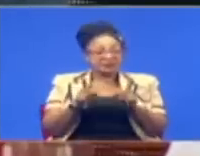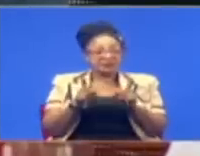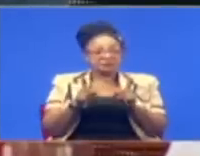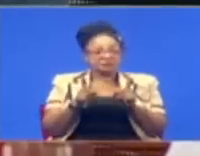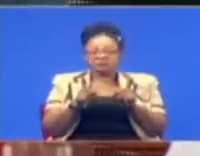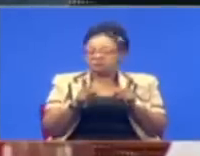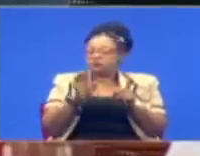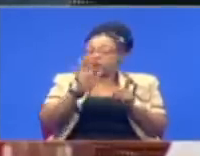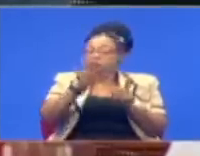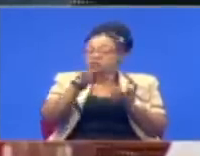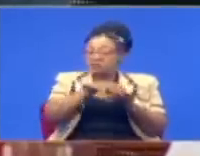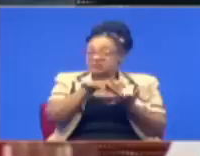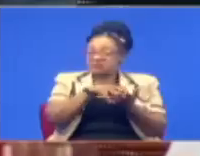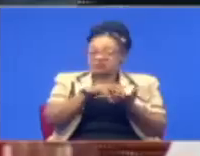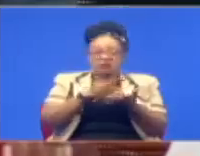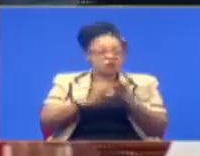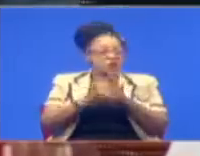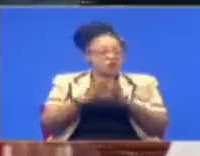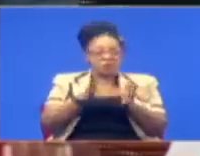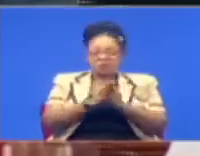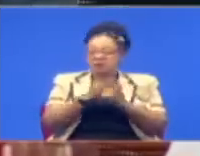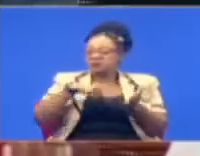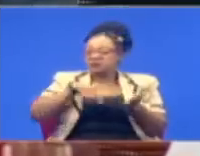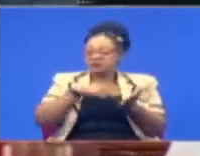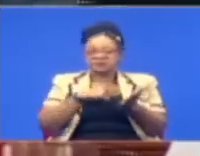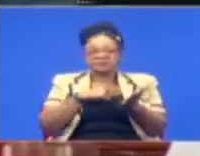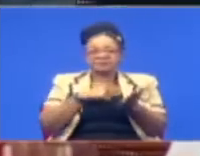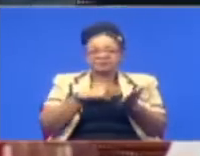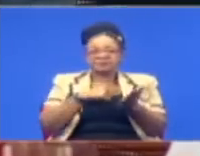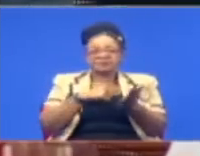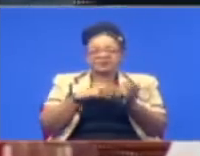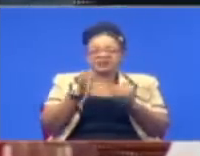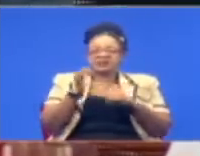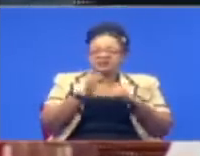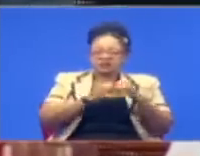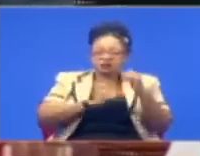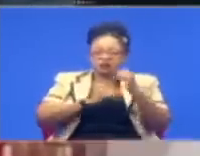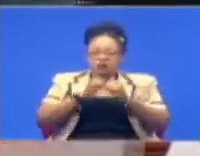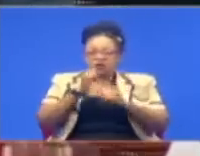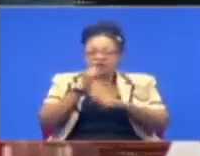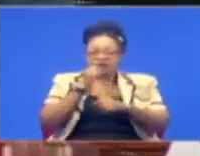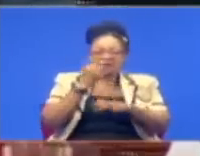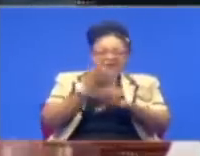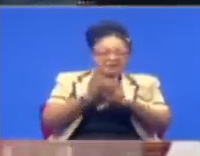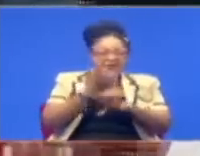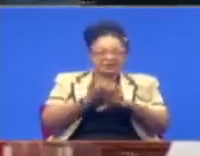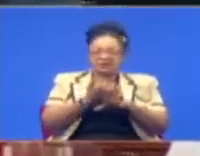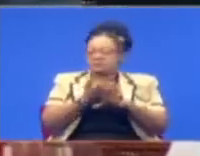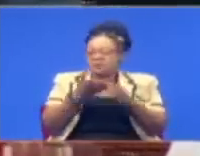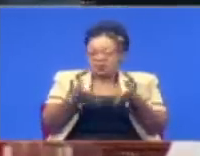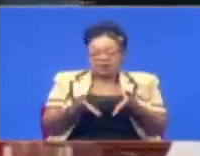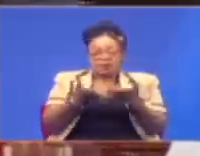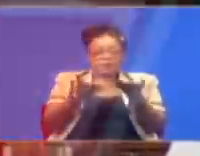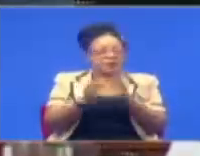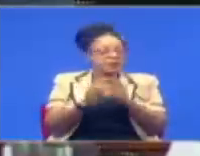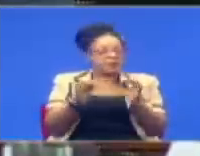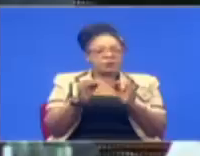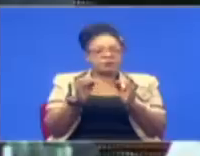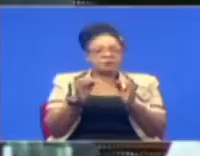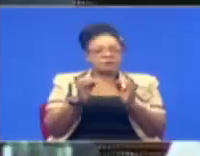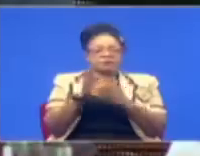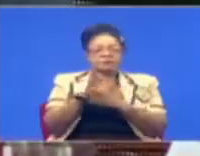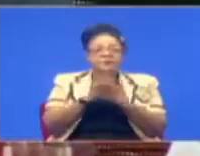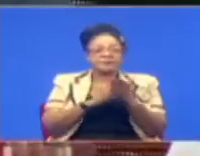longer with us. The structural difficulties which were there are no longer there. Some of